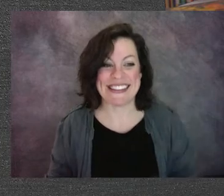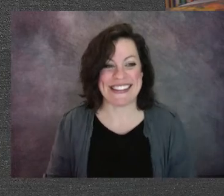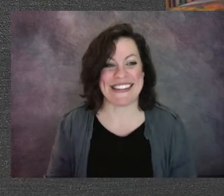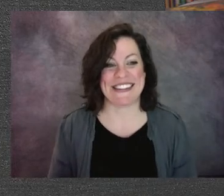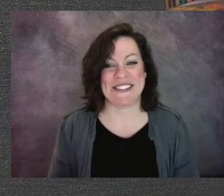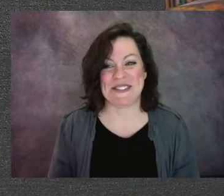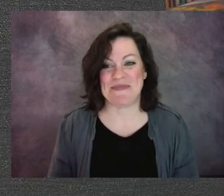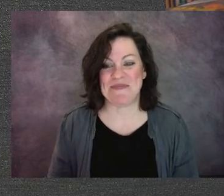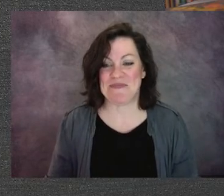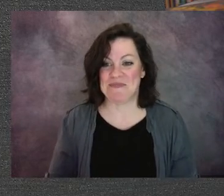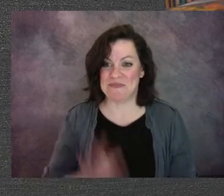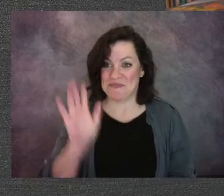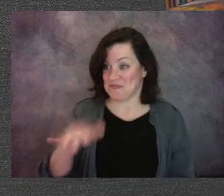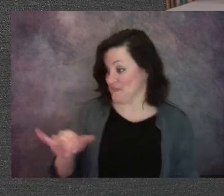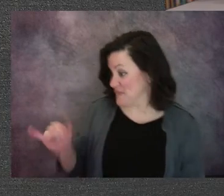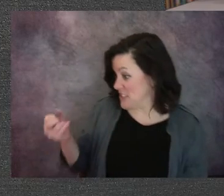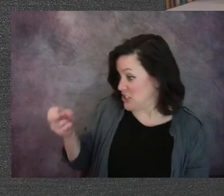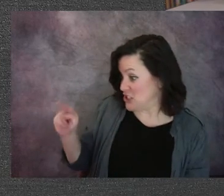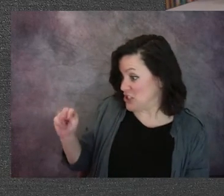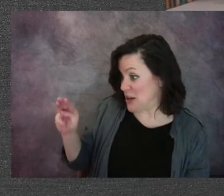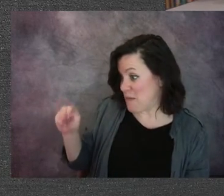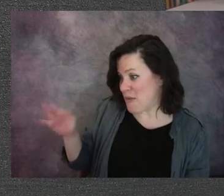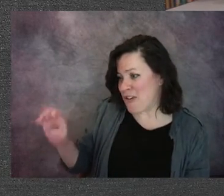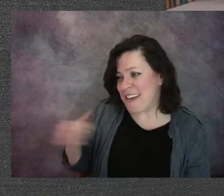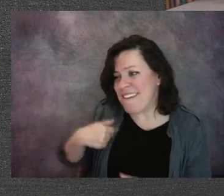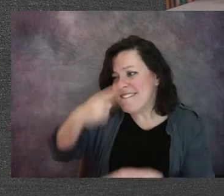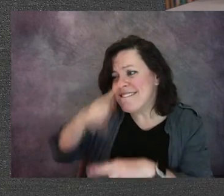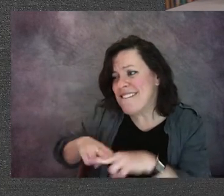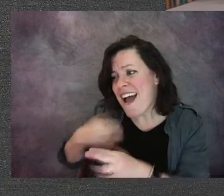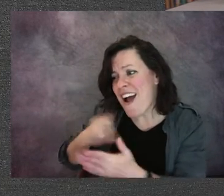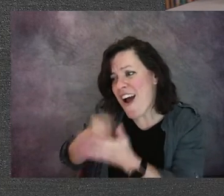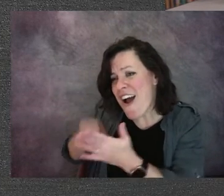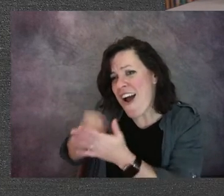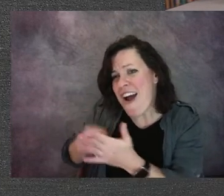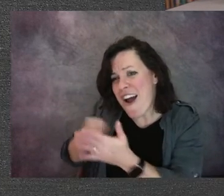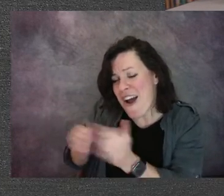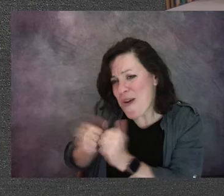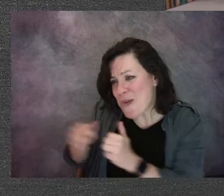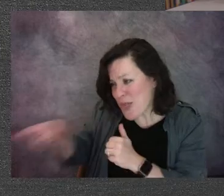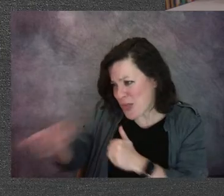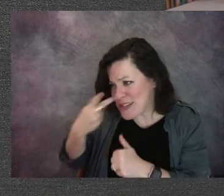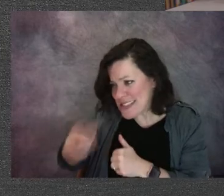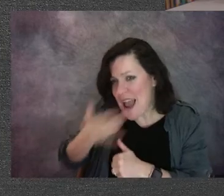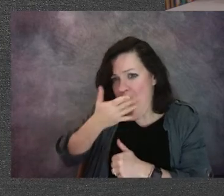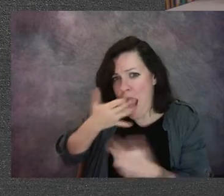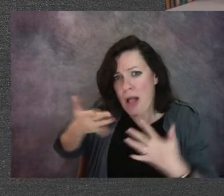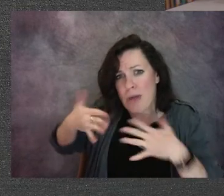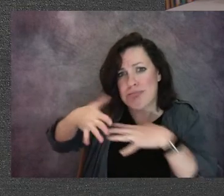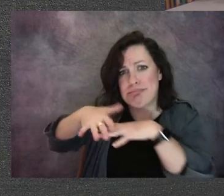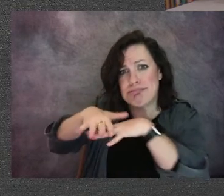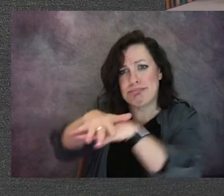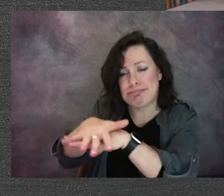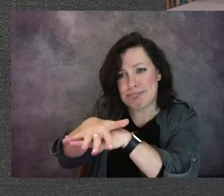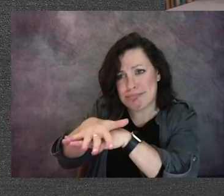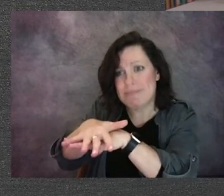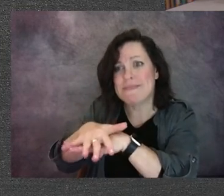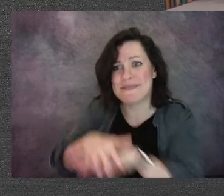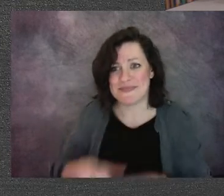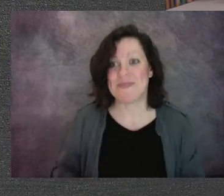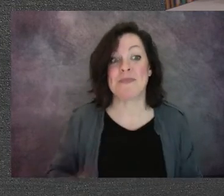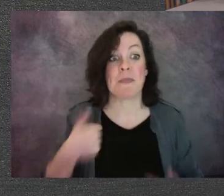rainbows. All right. Oh, Jean Marie, that was so much fun coloring those leaves and watching them all